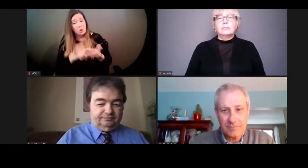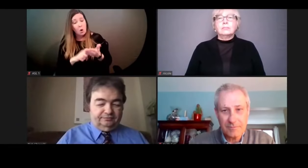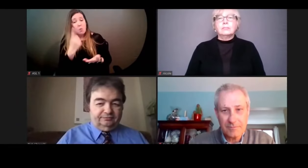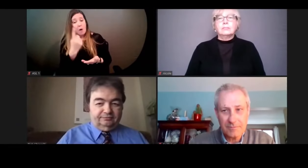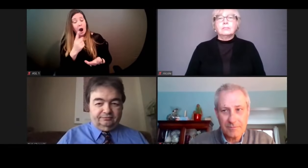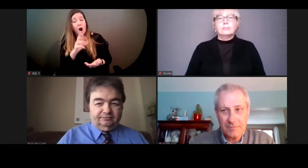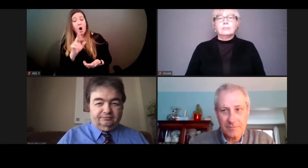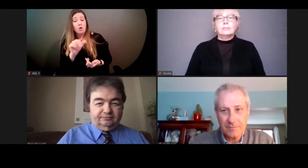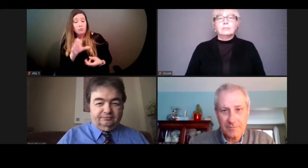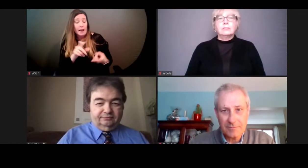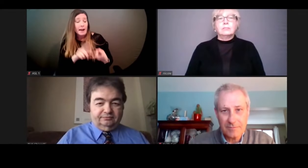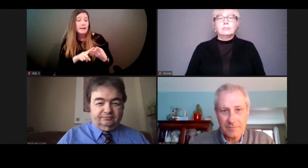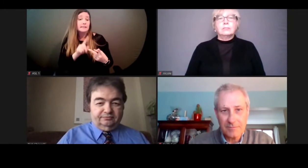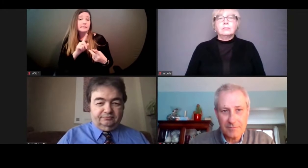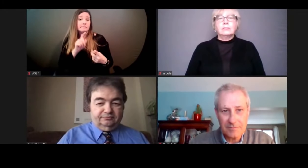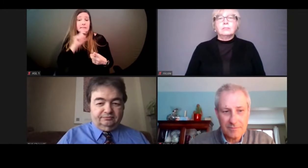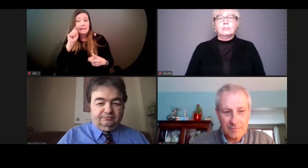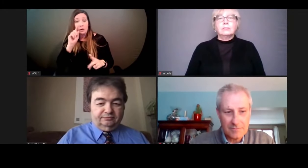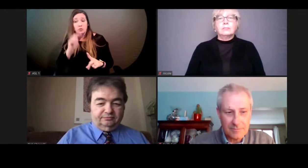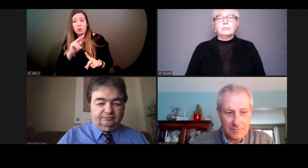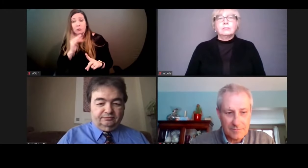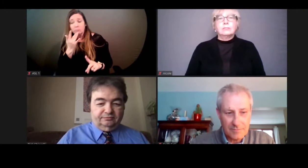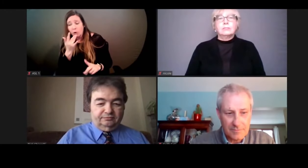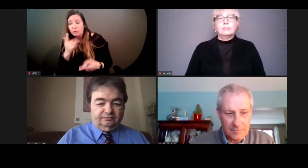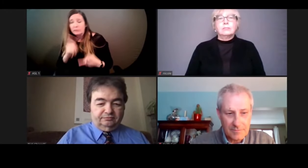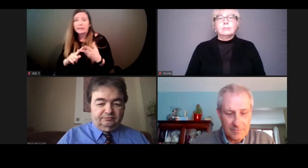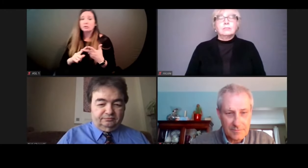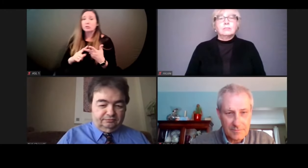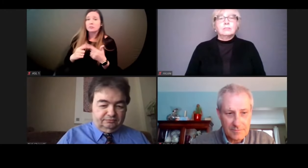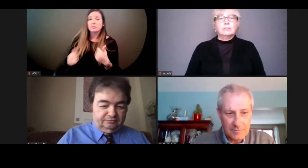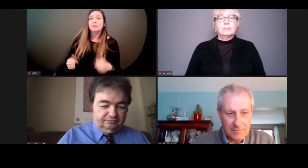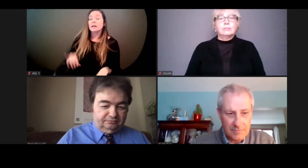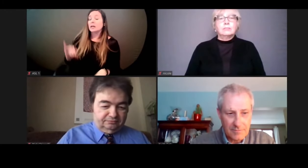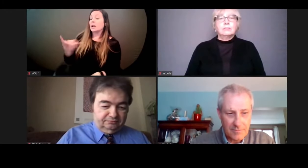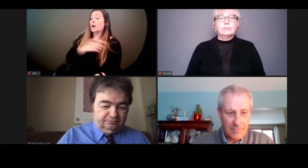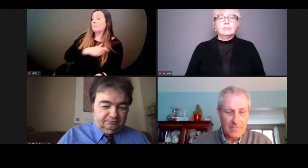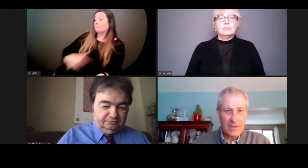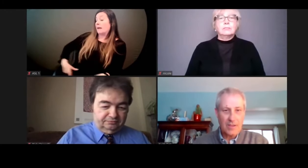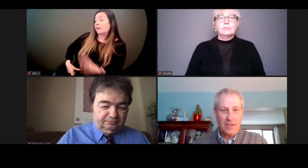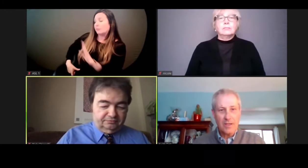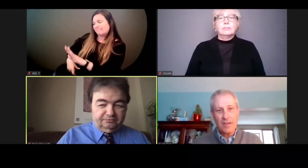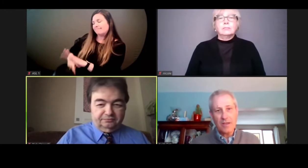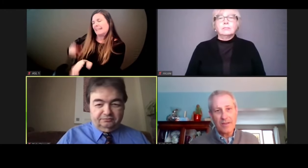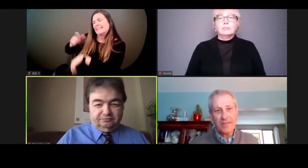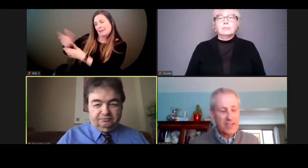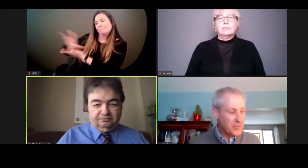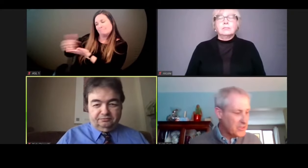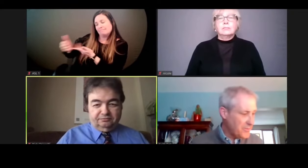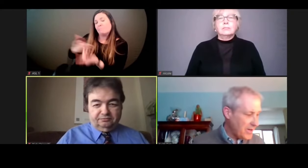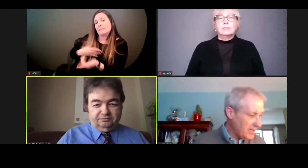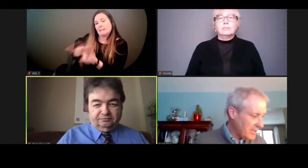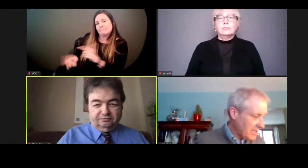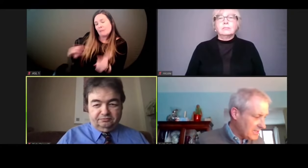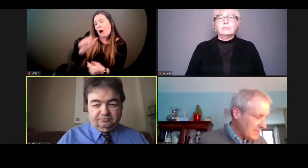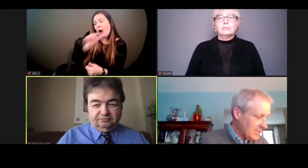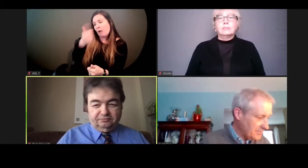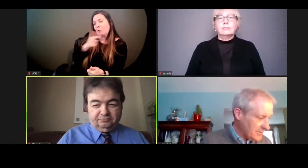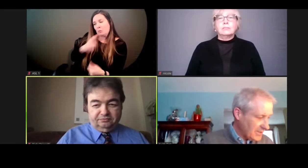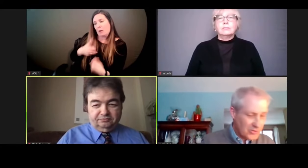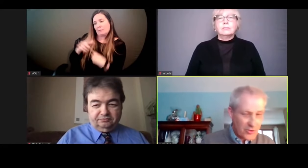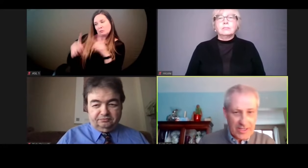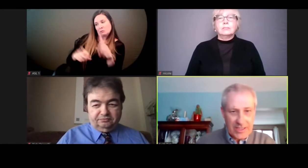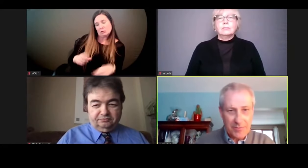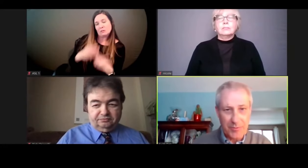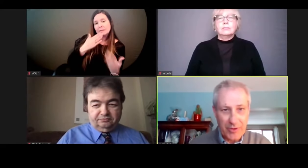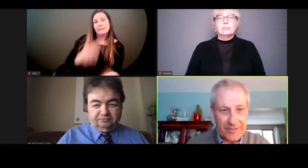and a quick one, I want to get to every member of council, so please be considerate. Let's go to Keith now. Thank you. Thank you, Mr. Mayor, and